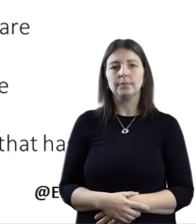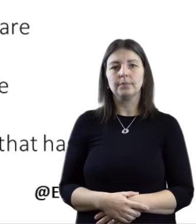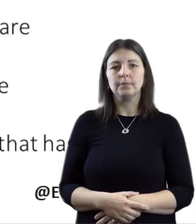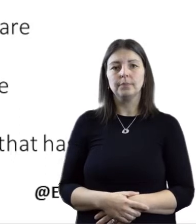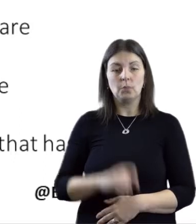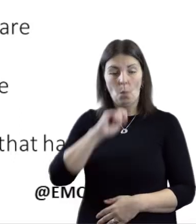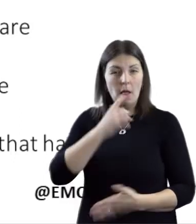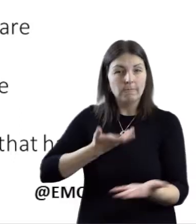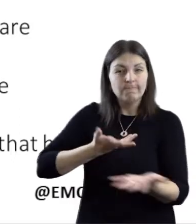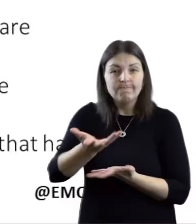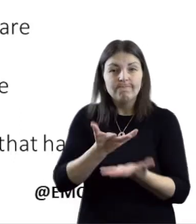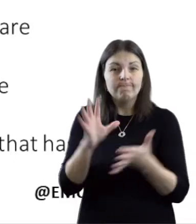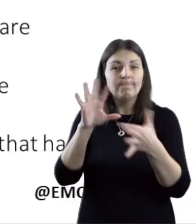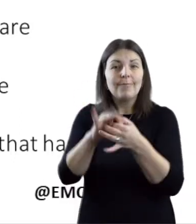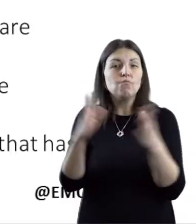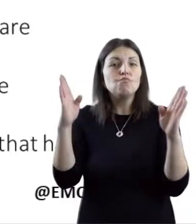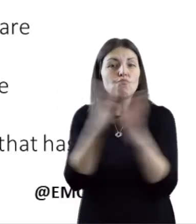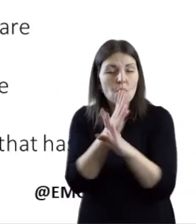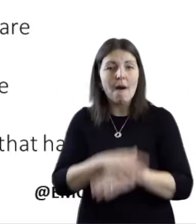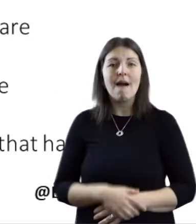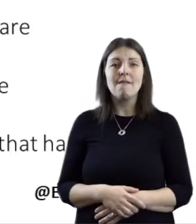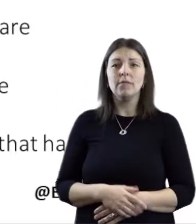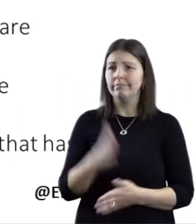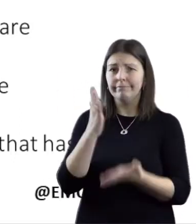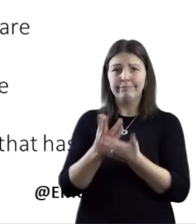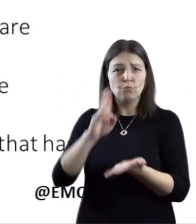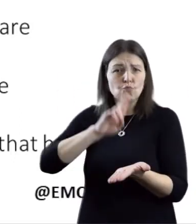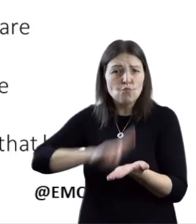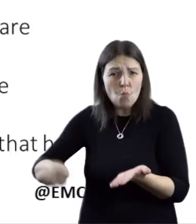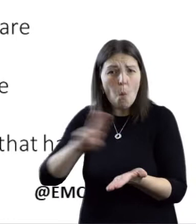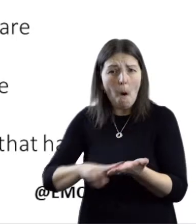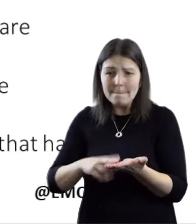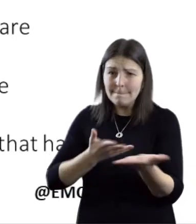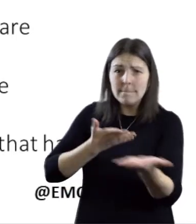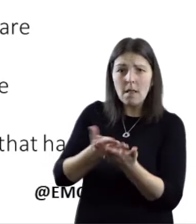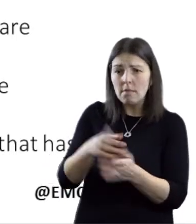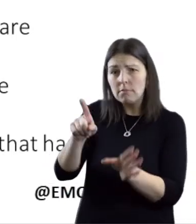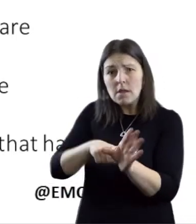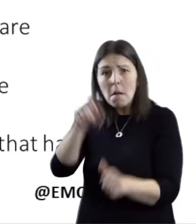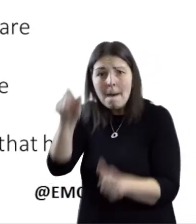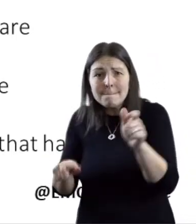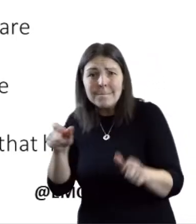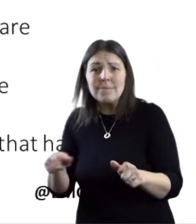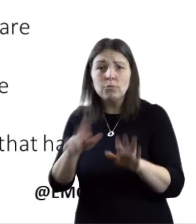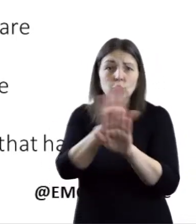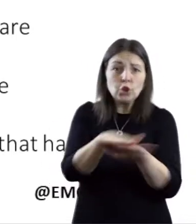having an open, trusted conversation with a child about their social media usage can be really beneficial to you and your